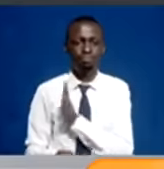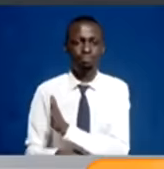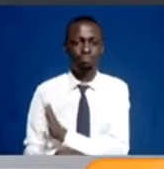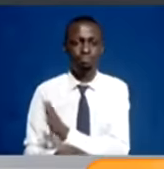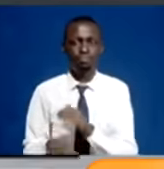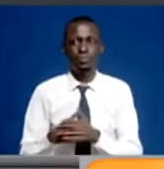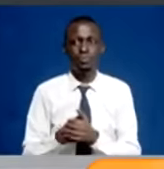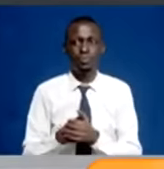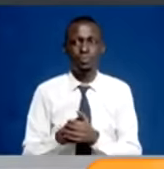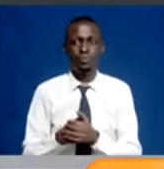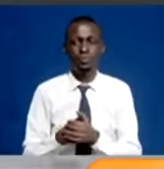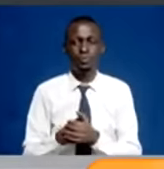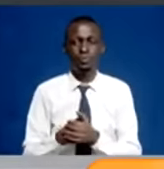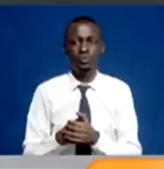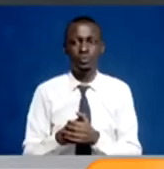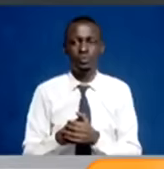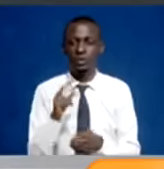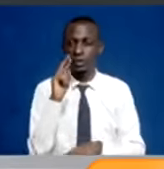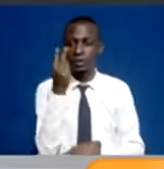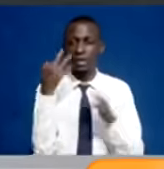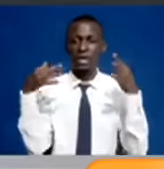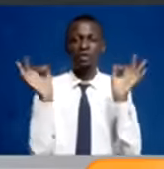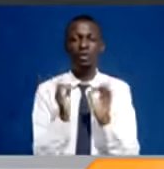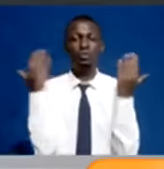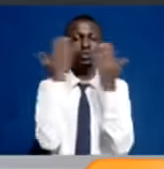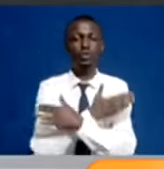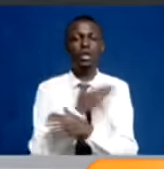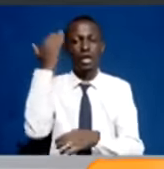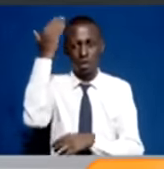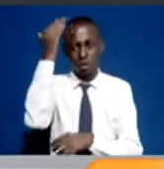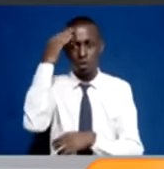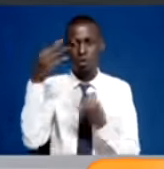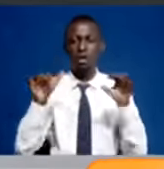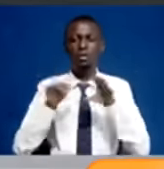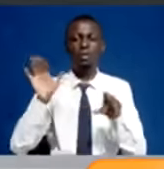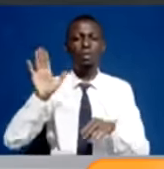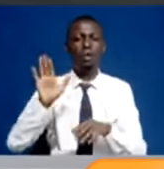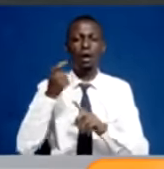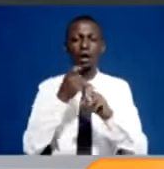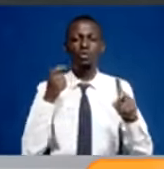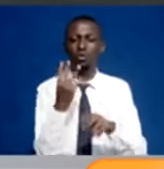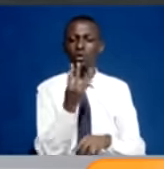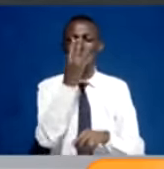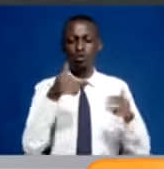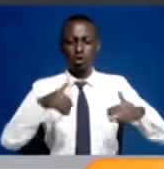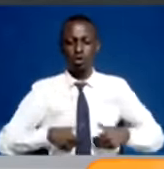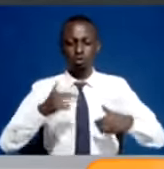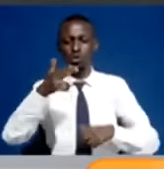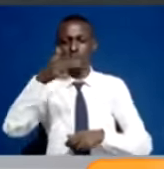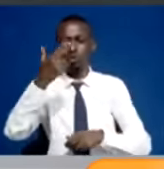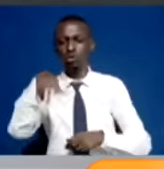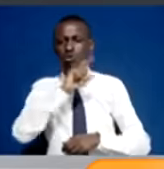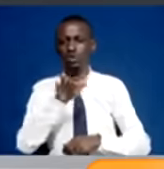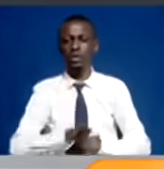Tonight, a second family has positively identified their loved one from among the four youth who were gunned down in